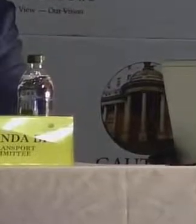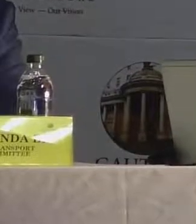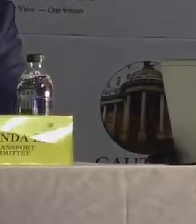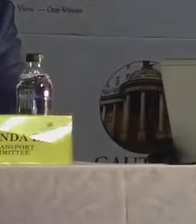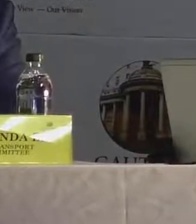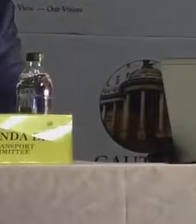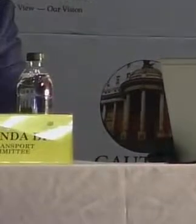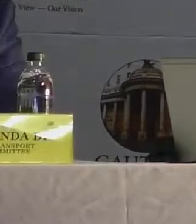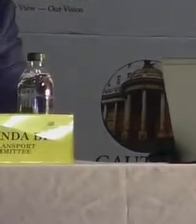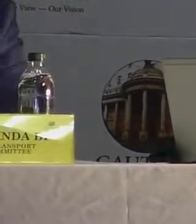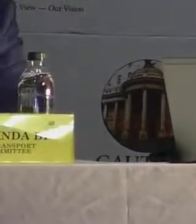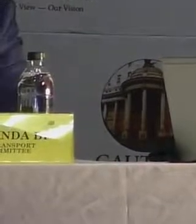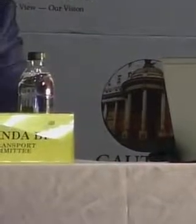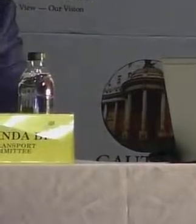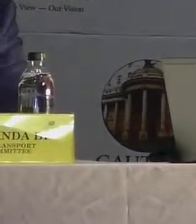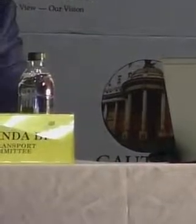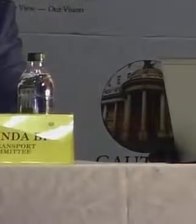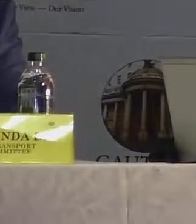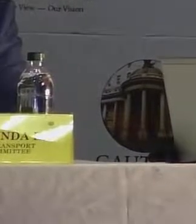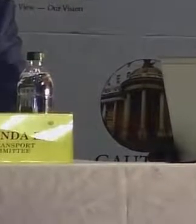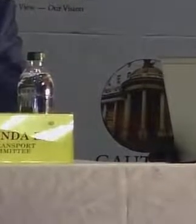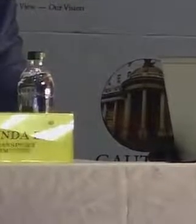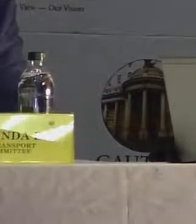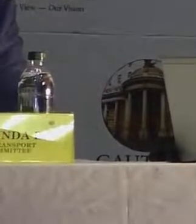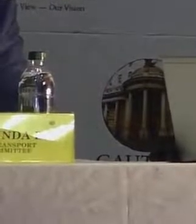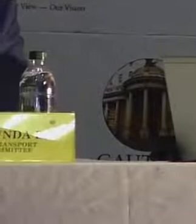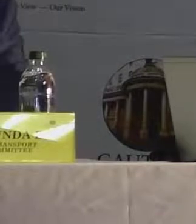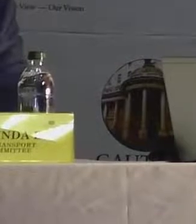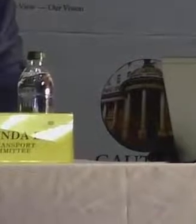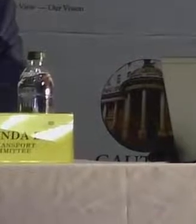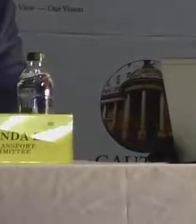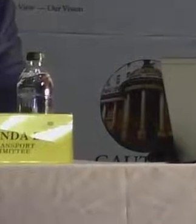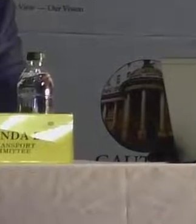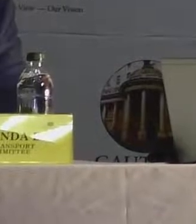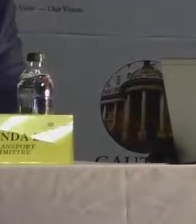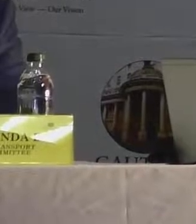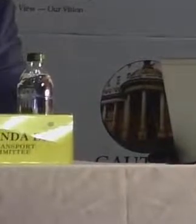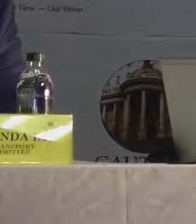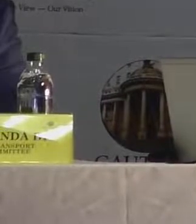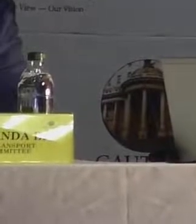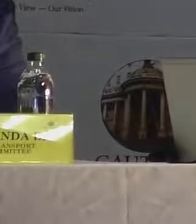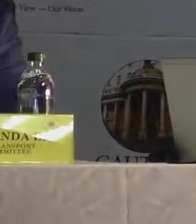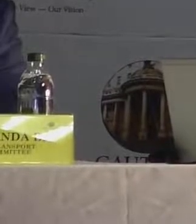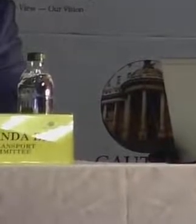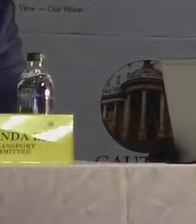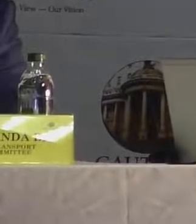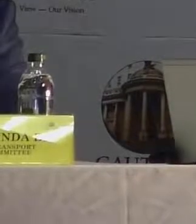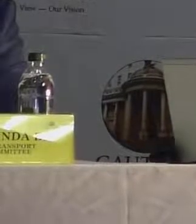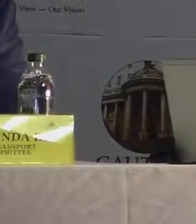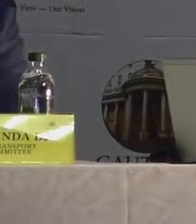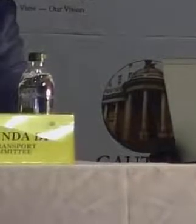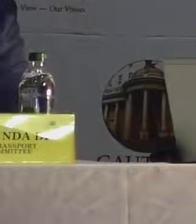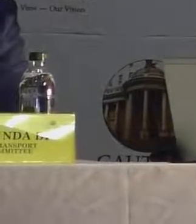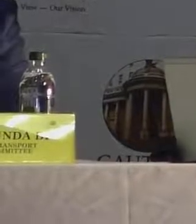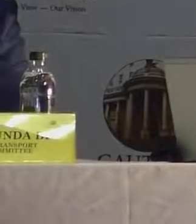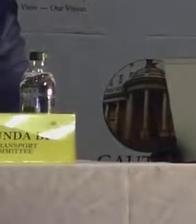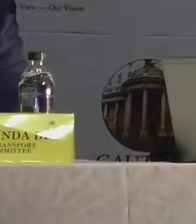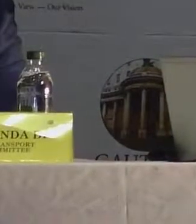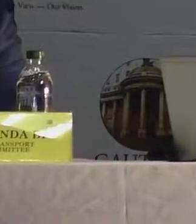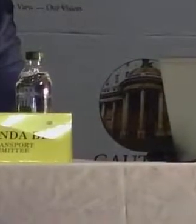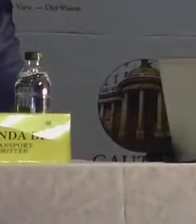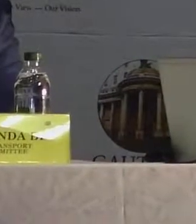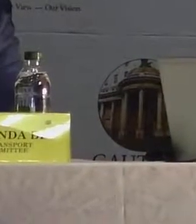go any further, this committee meeting is being held outside of the Gauteng Legislature,